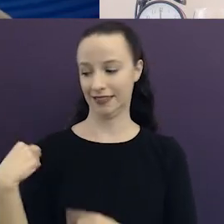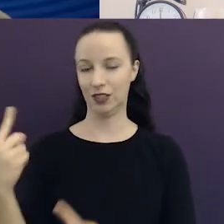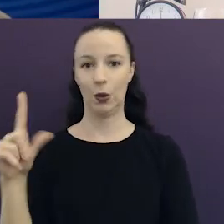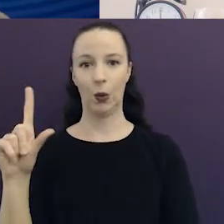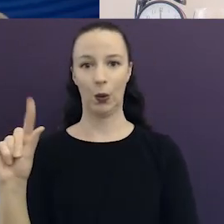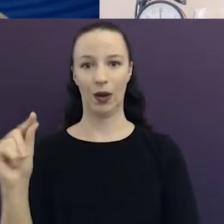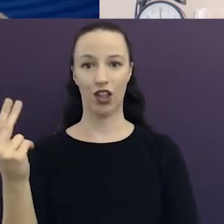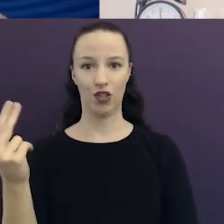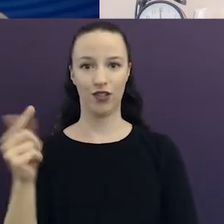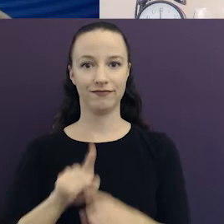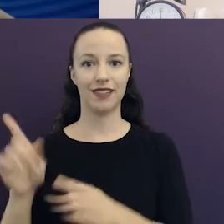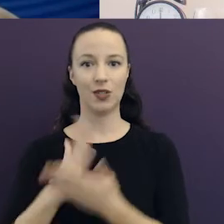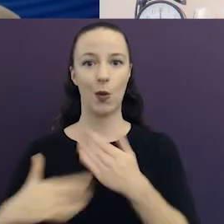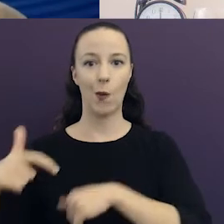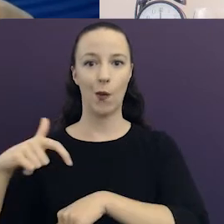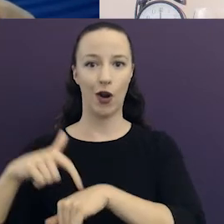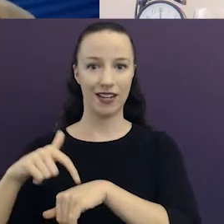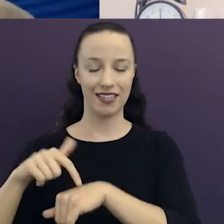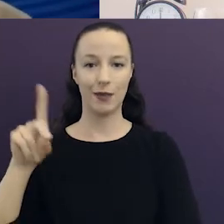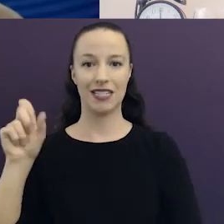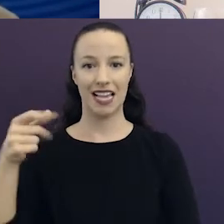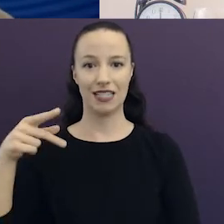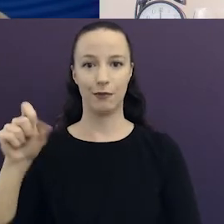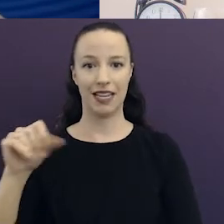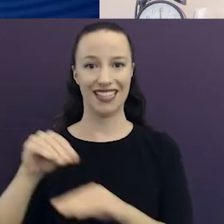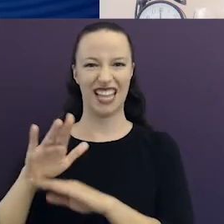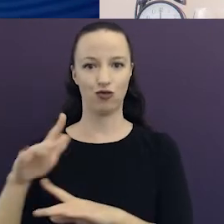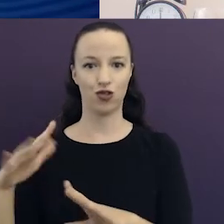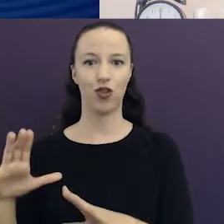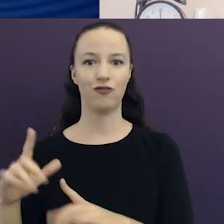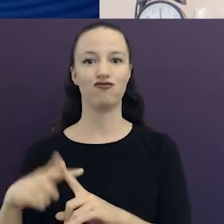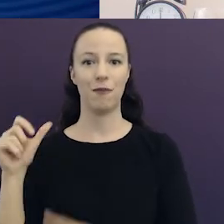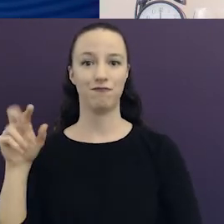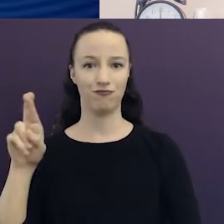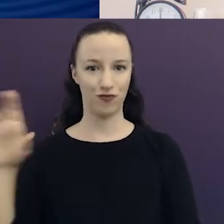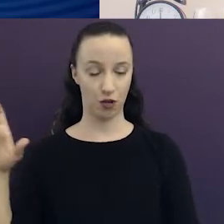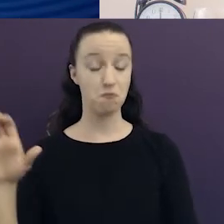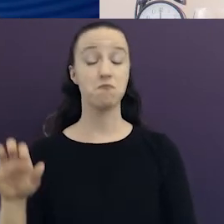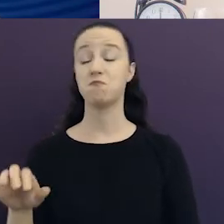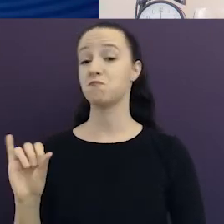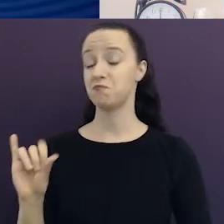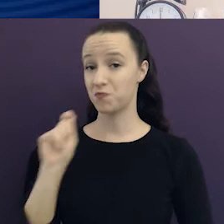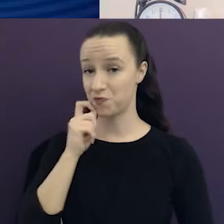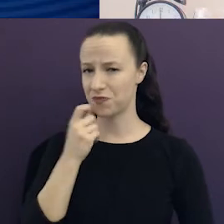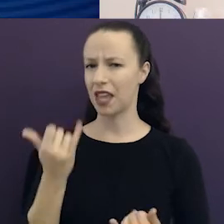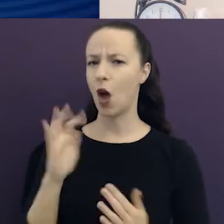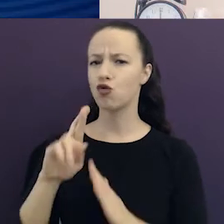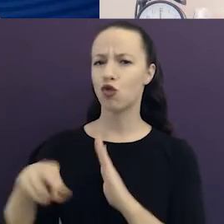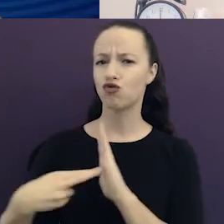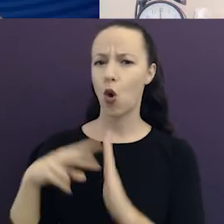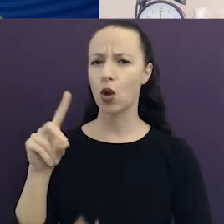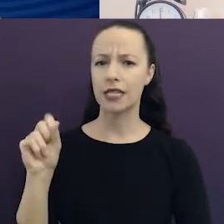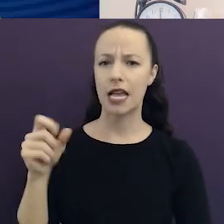since 2013 as an adjunct DSPS counselor at Reedley College. Okay, cool. So now, what is your role